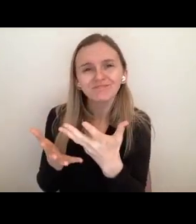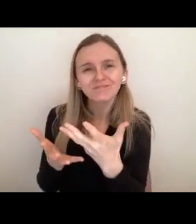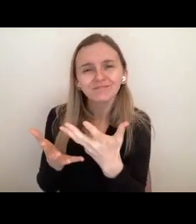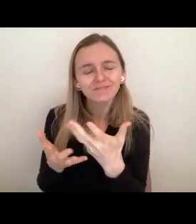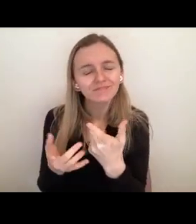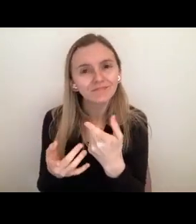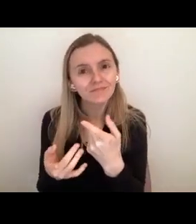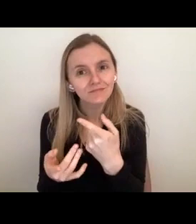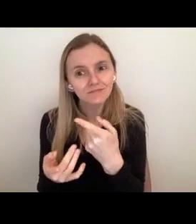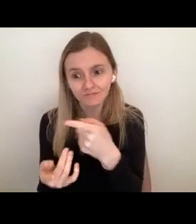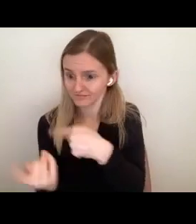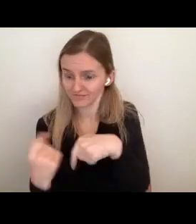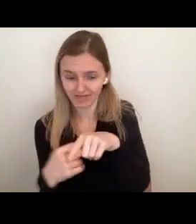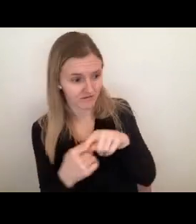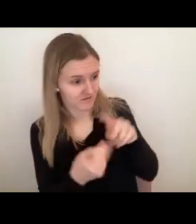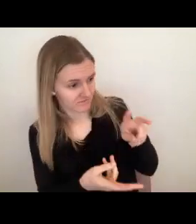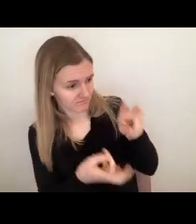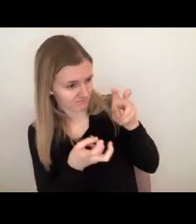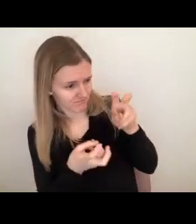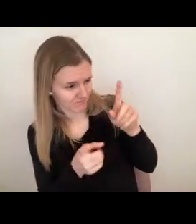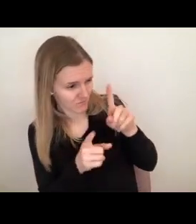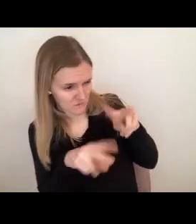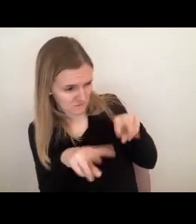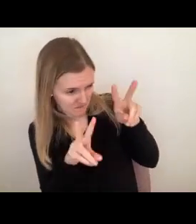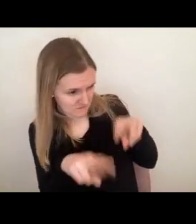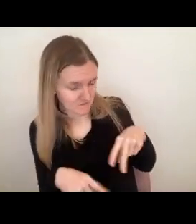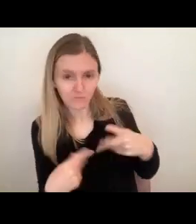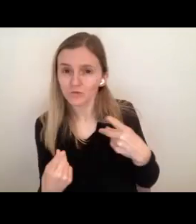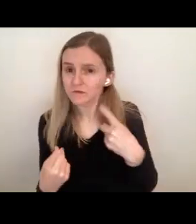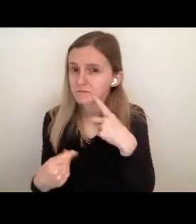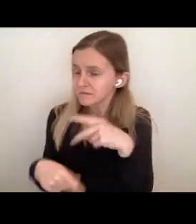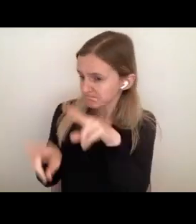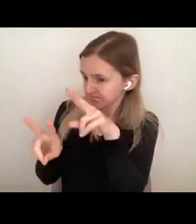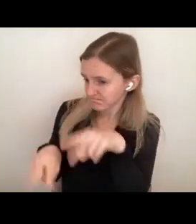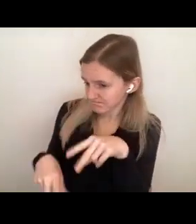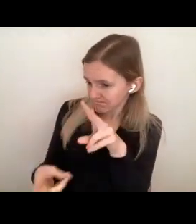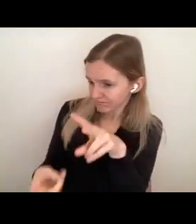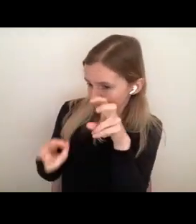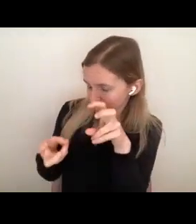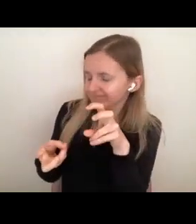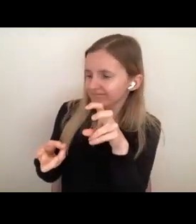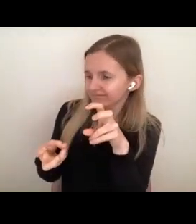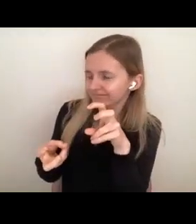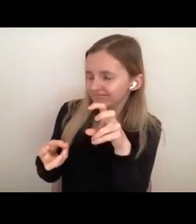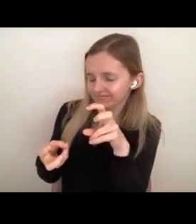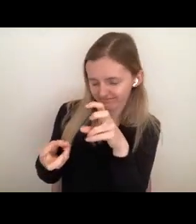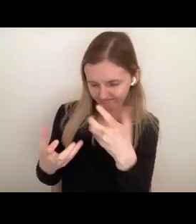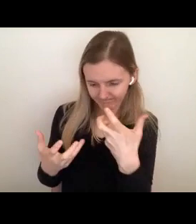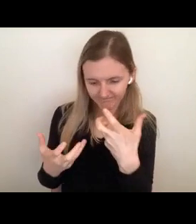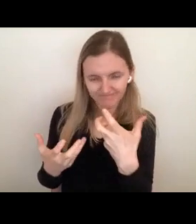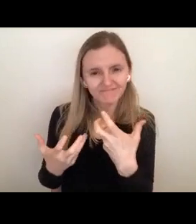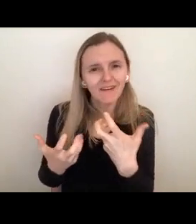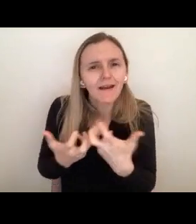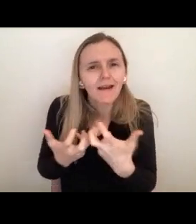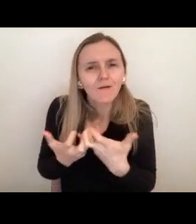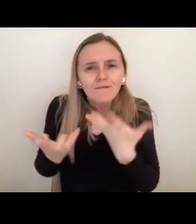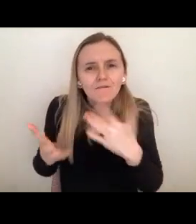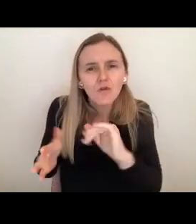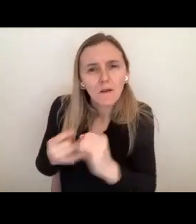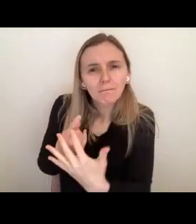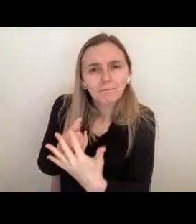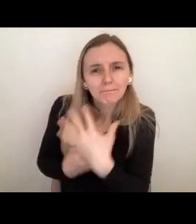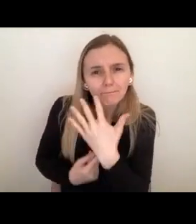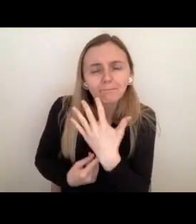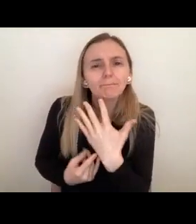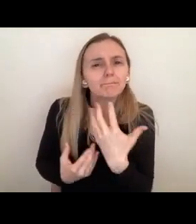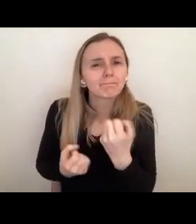impacts on those things, and the way that we might then learn and develop those from those experiences,